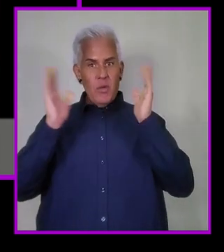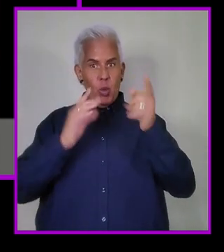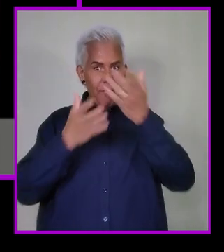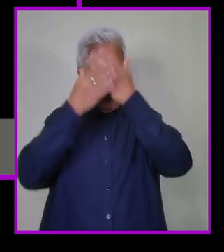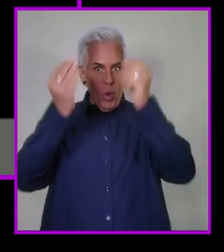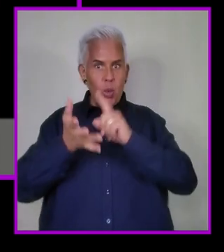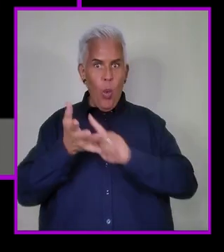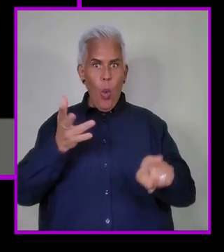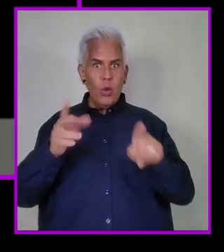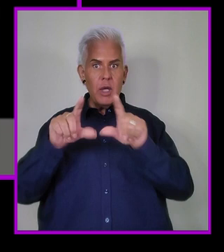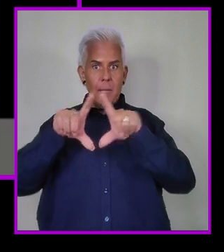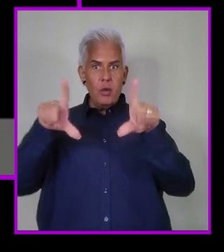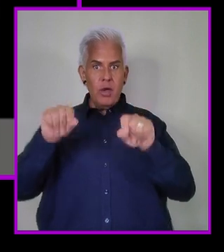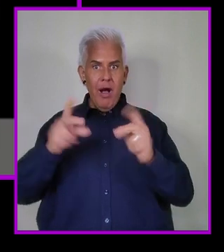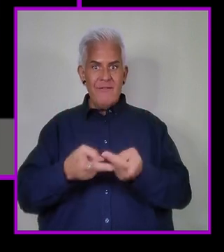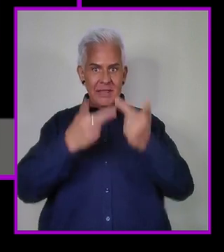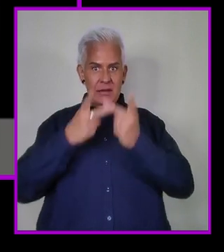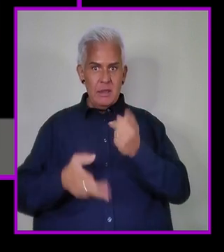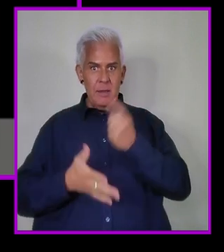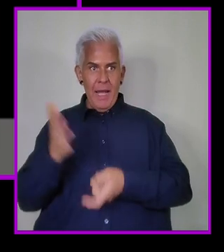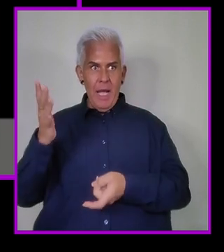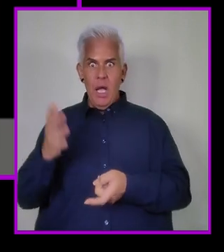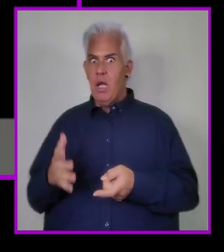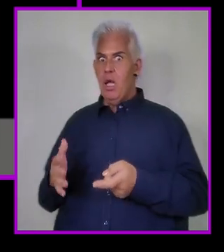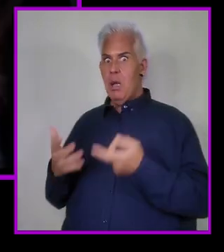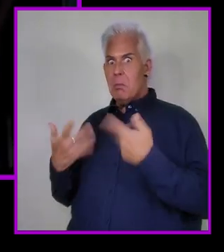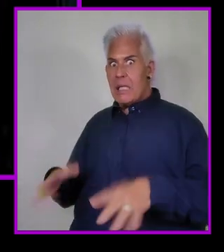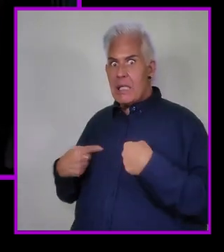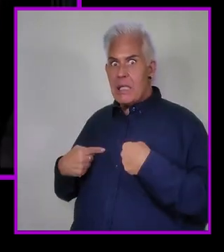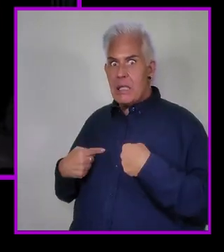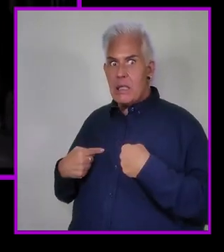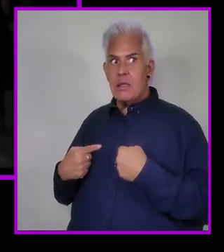forgot to order the postcards for the visitors to buy. I didn't, did I?